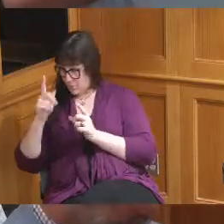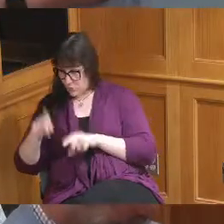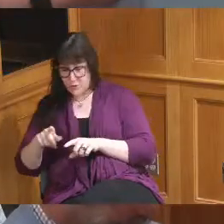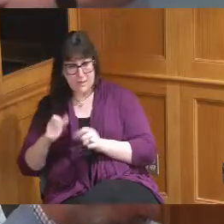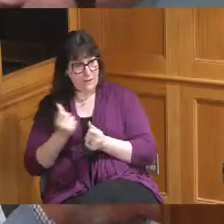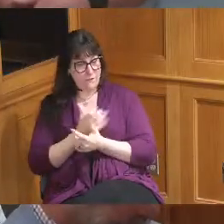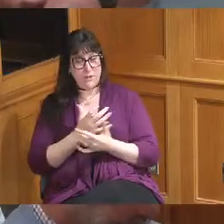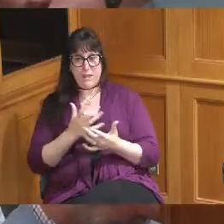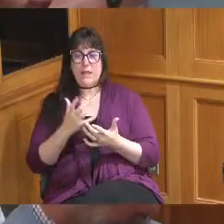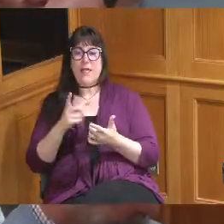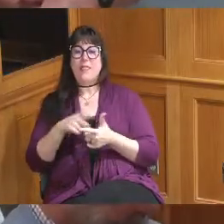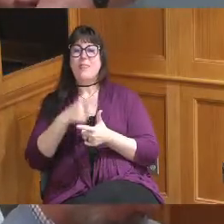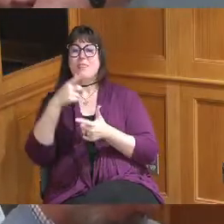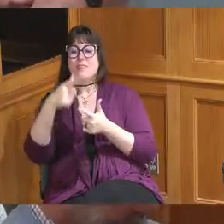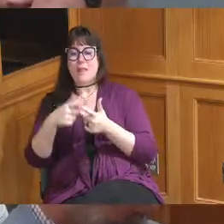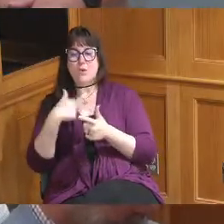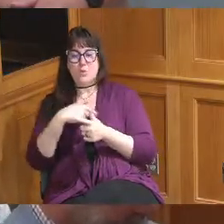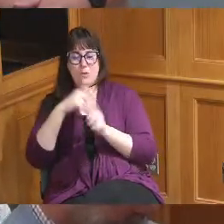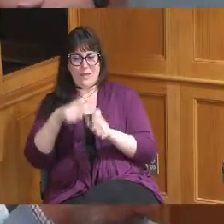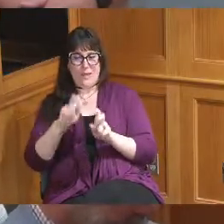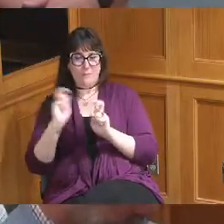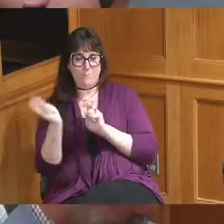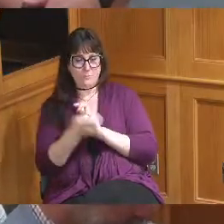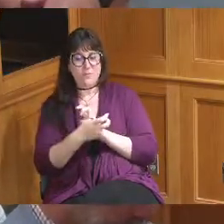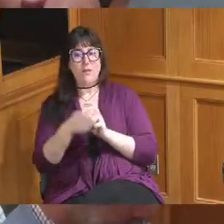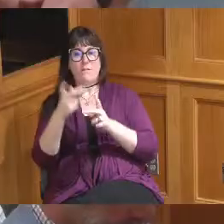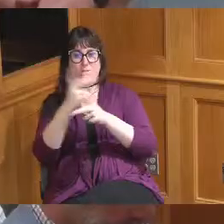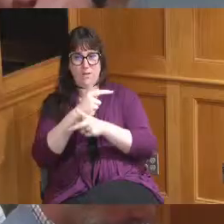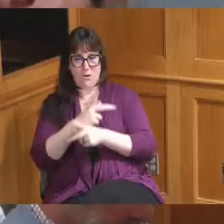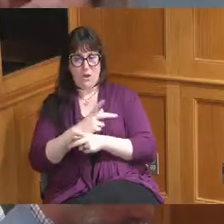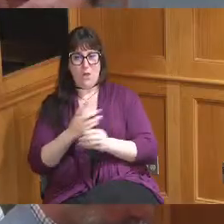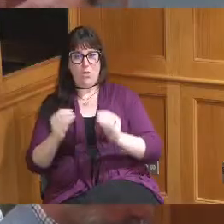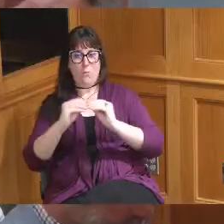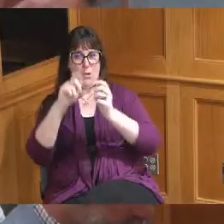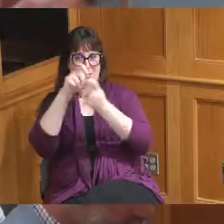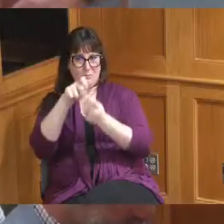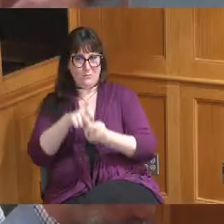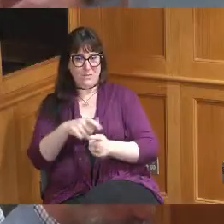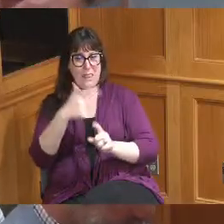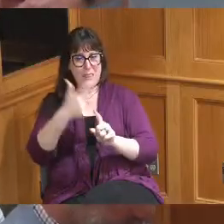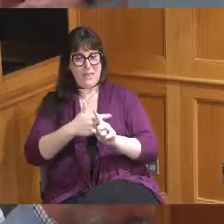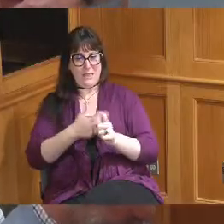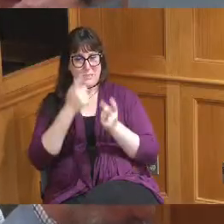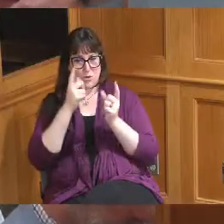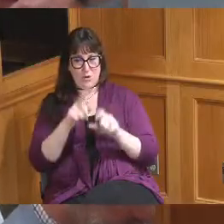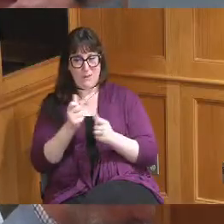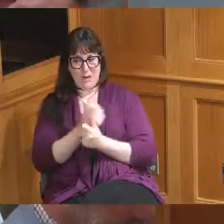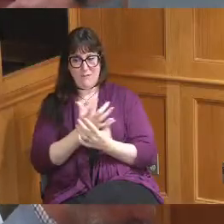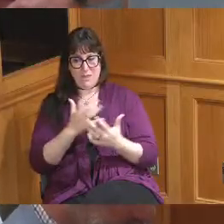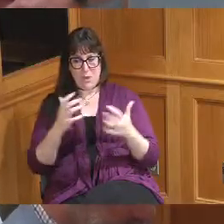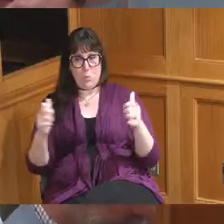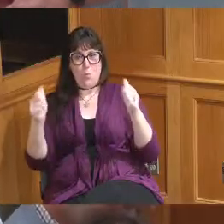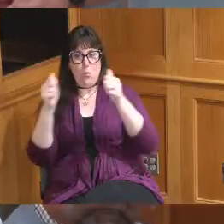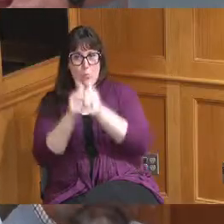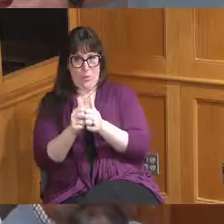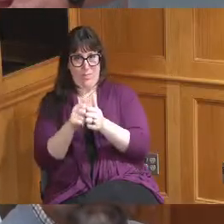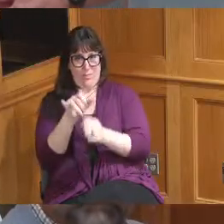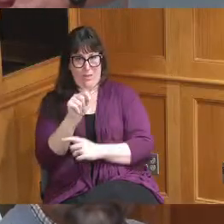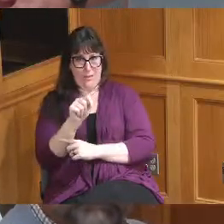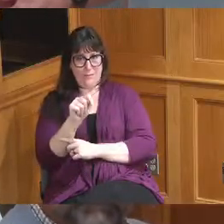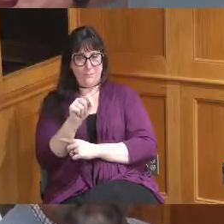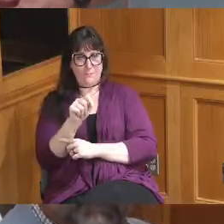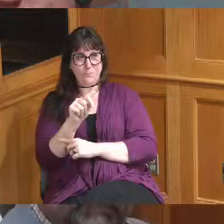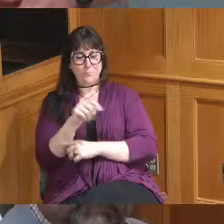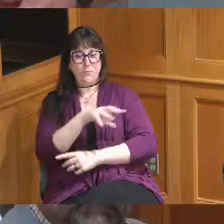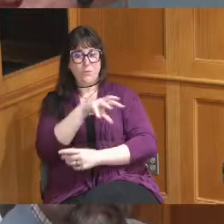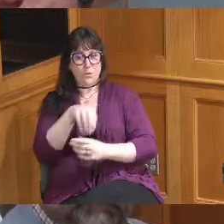and work through the definitive documentation, which is the lease agreement and everything else that goes with it, including the county actually